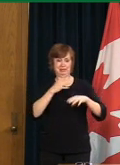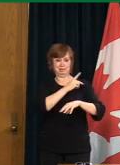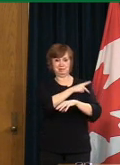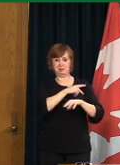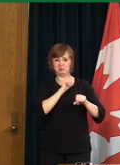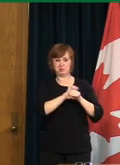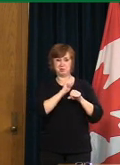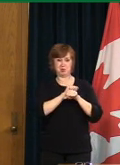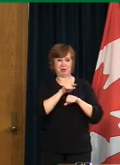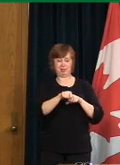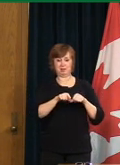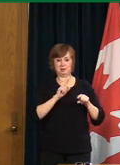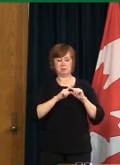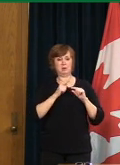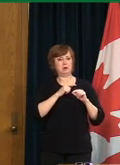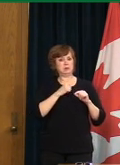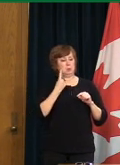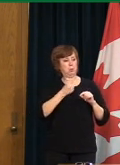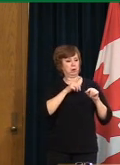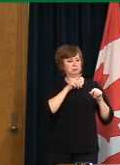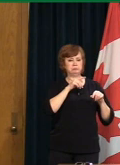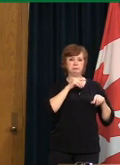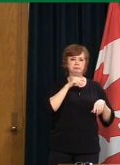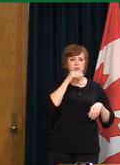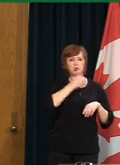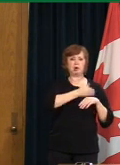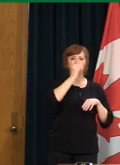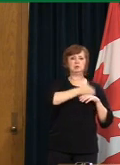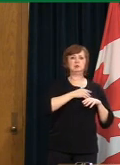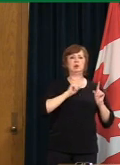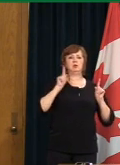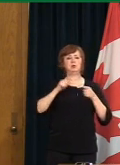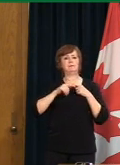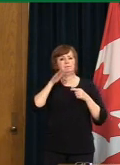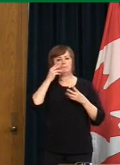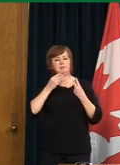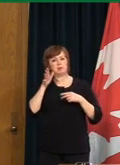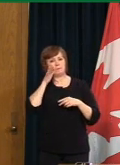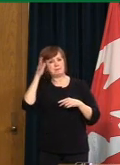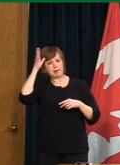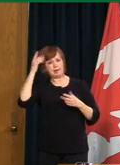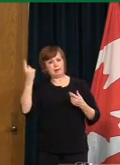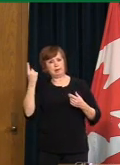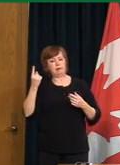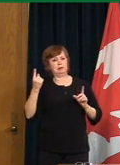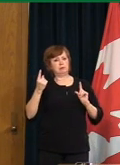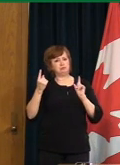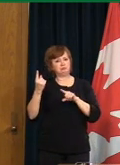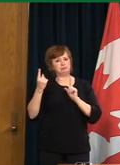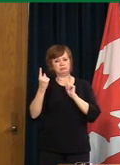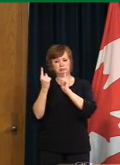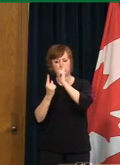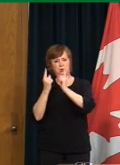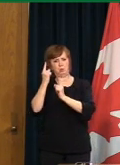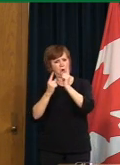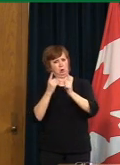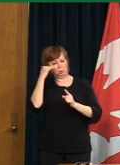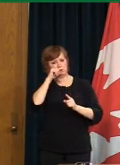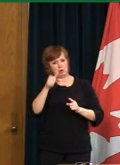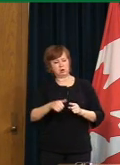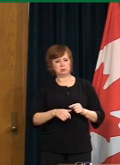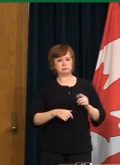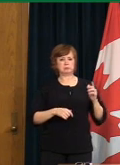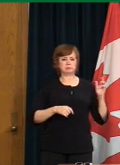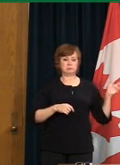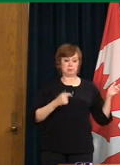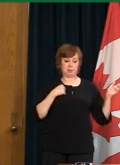public spaces where COVID-19 has been spreading. Yeah, what I would say is that, when we have looked at the experience